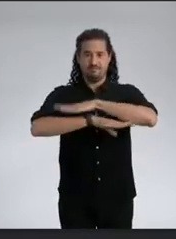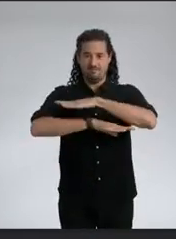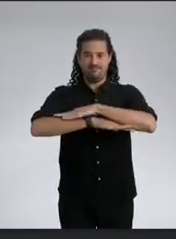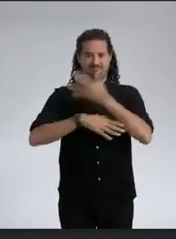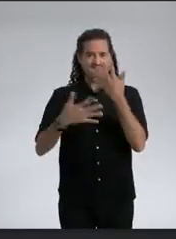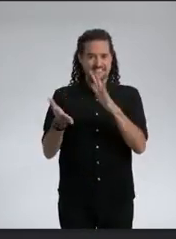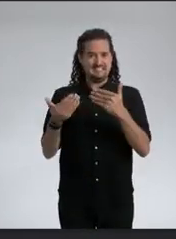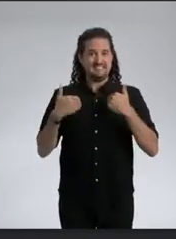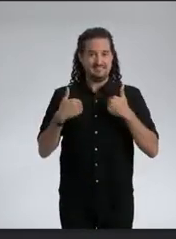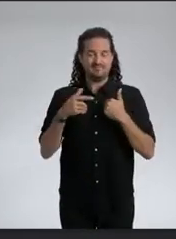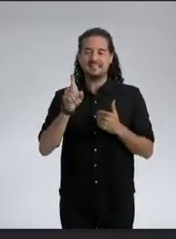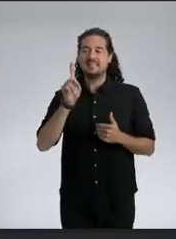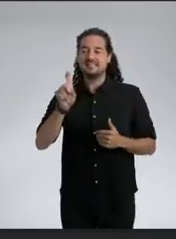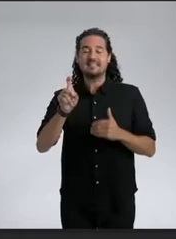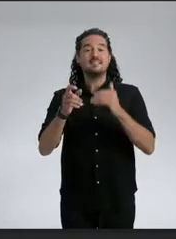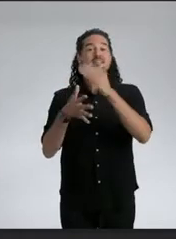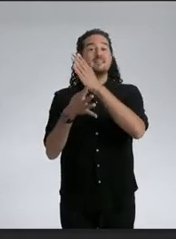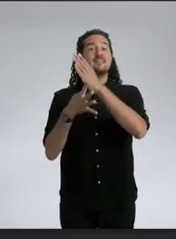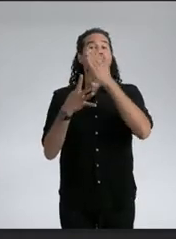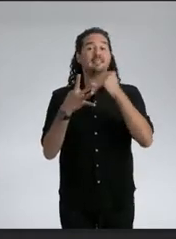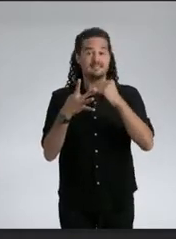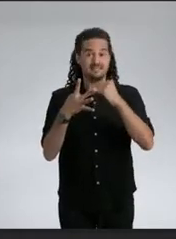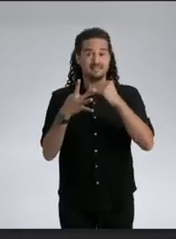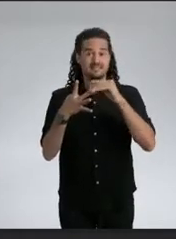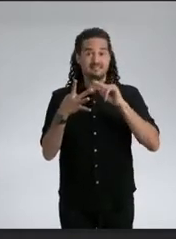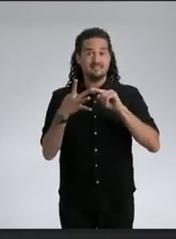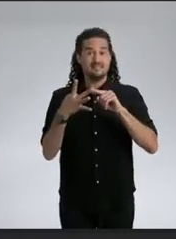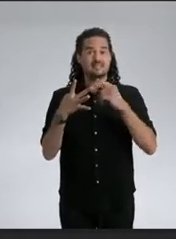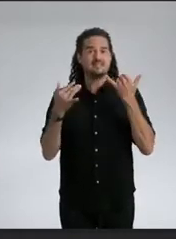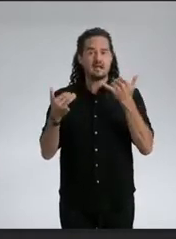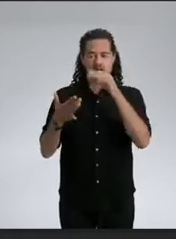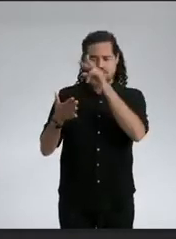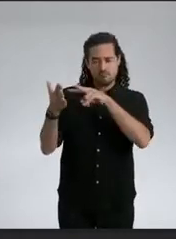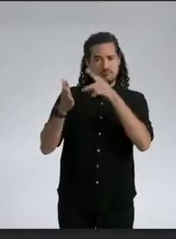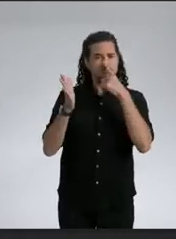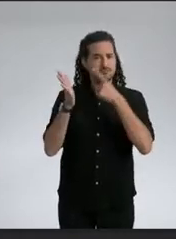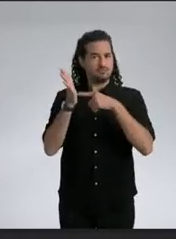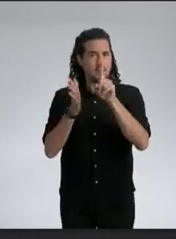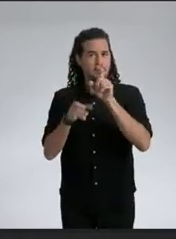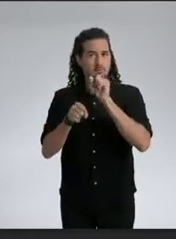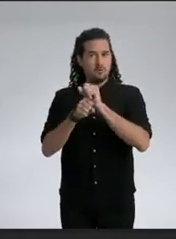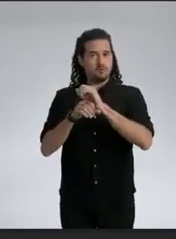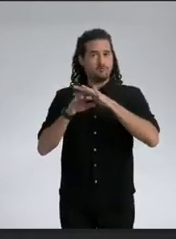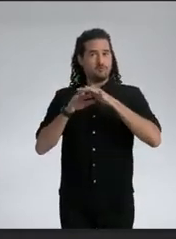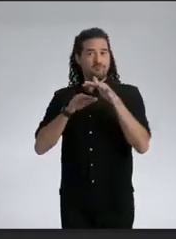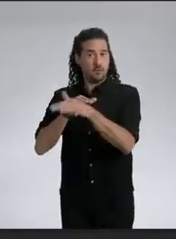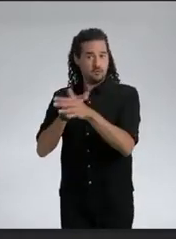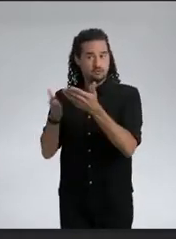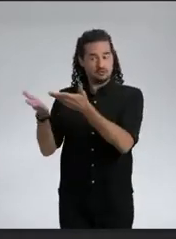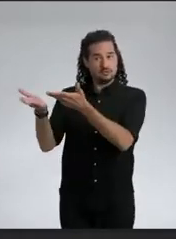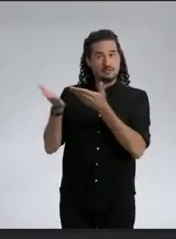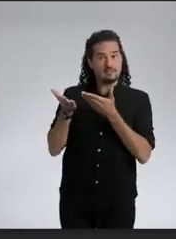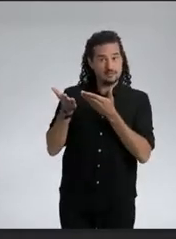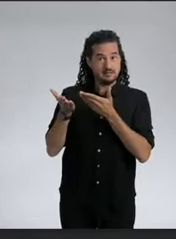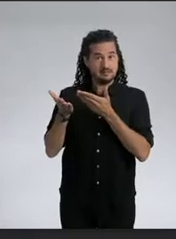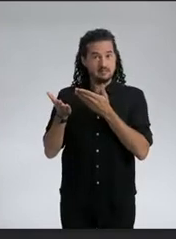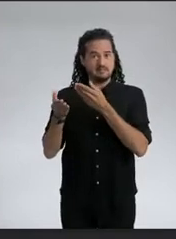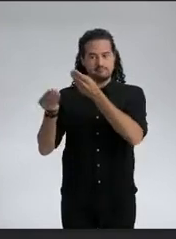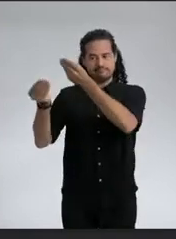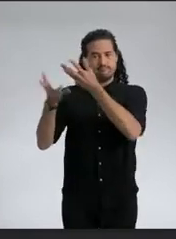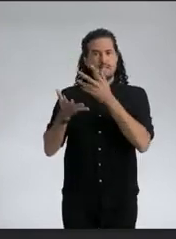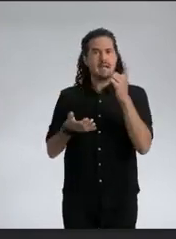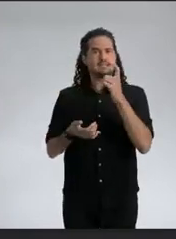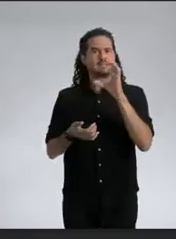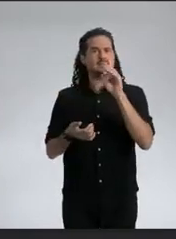click Next. Then, I'll review the suggested workflow, which tells Xcode Cloud what to do and when to